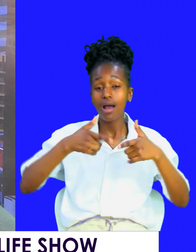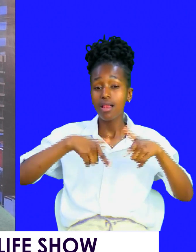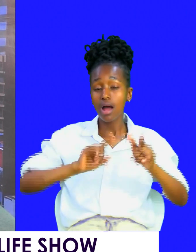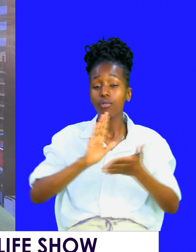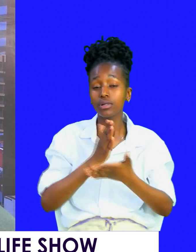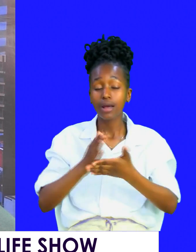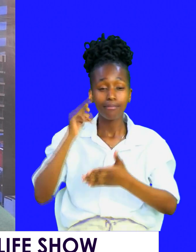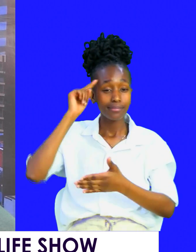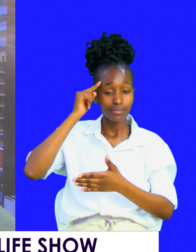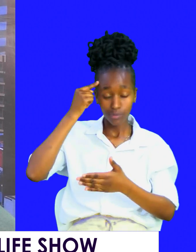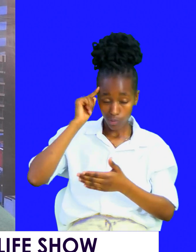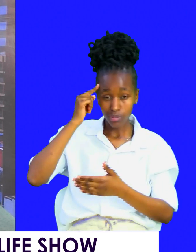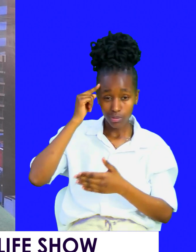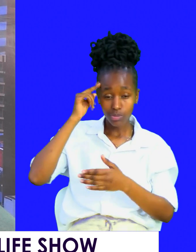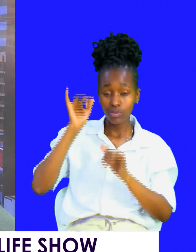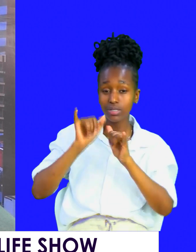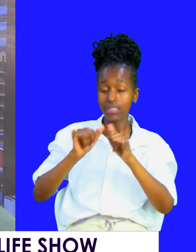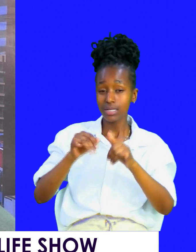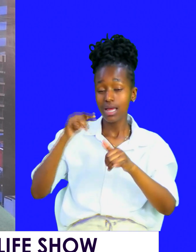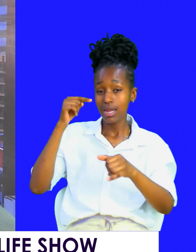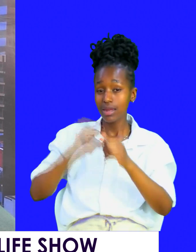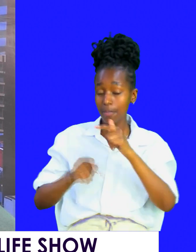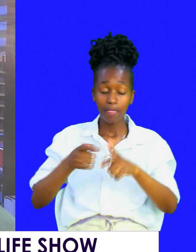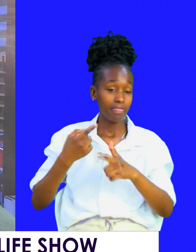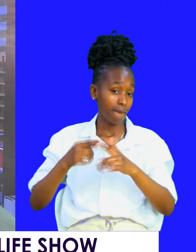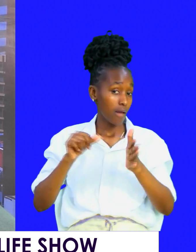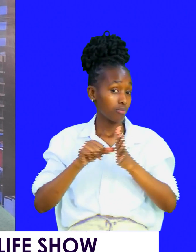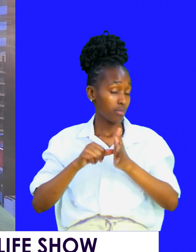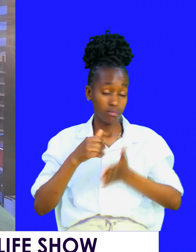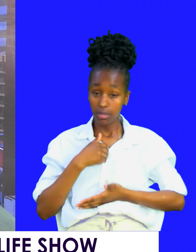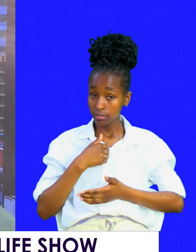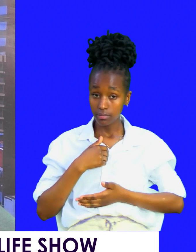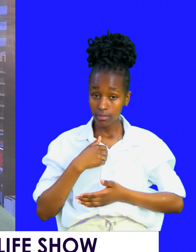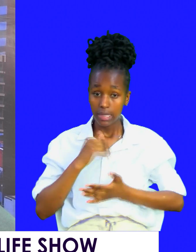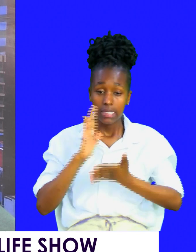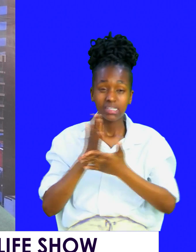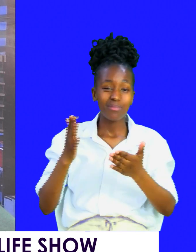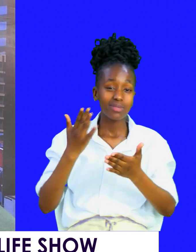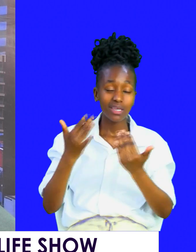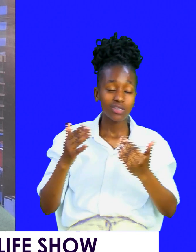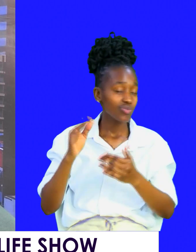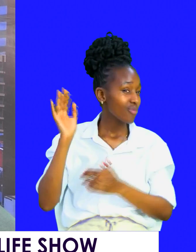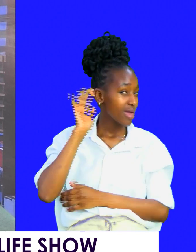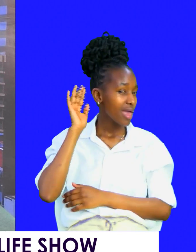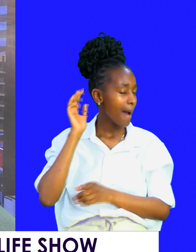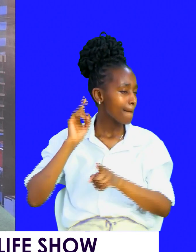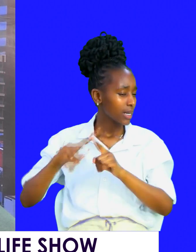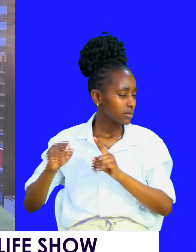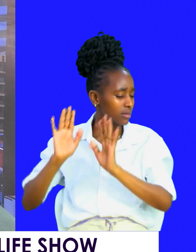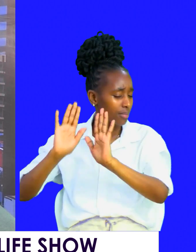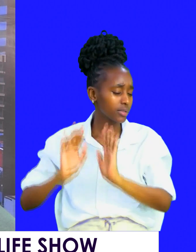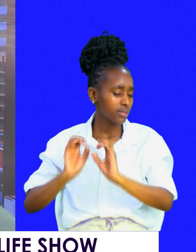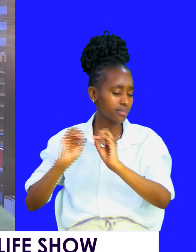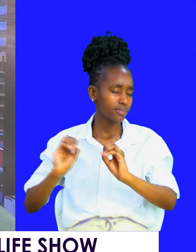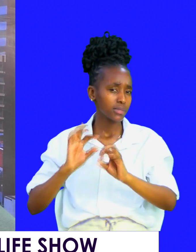subconscious mind. You know, on the deep, on the inside, there are those things you just hear consciously. But the more you